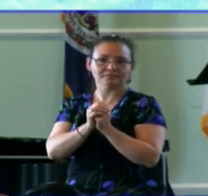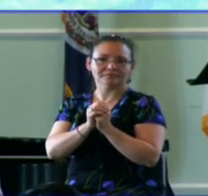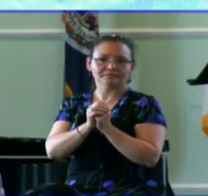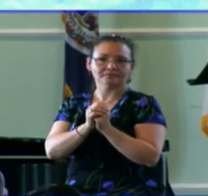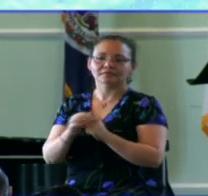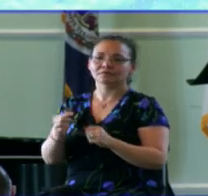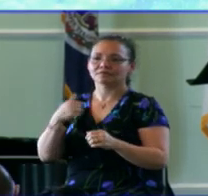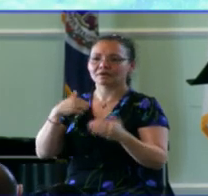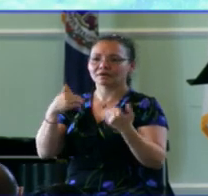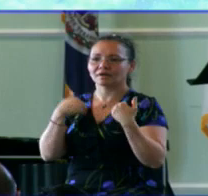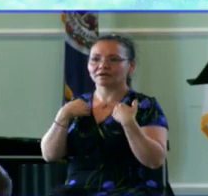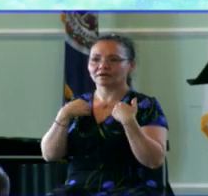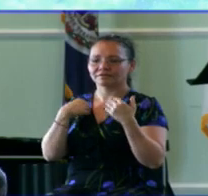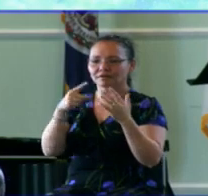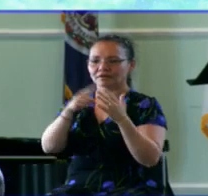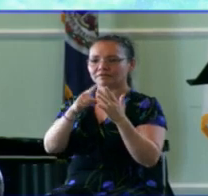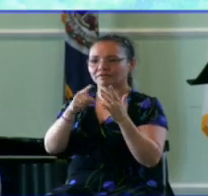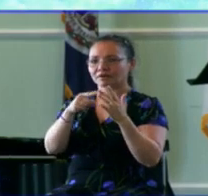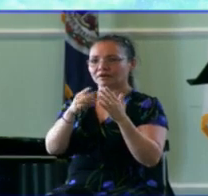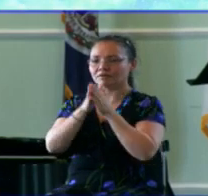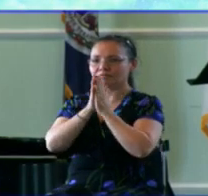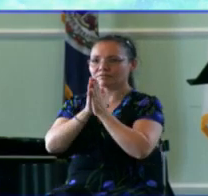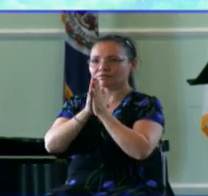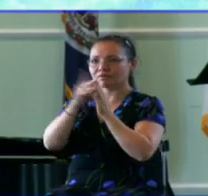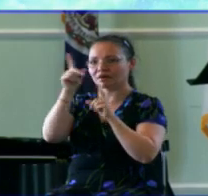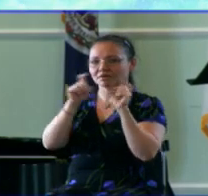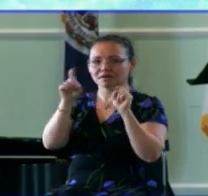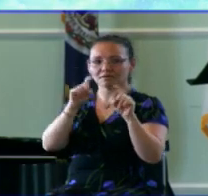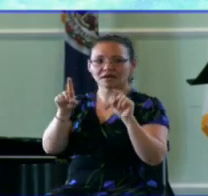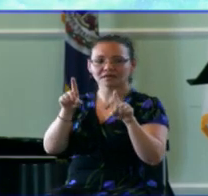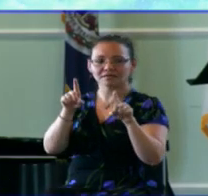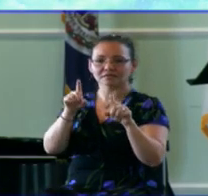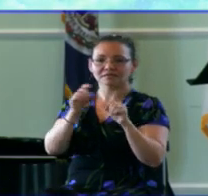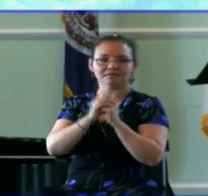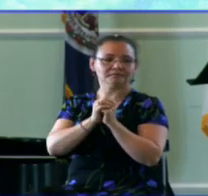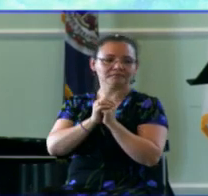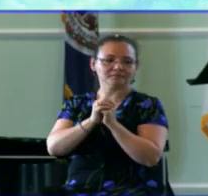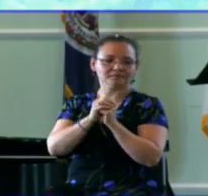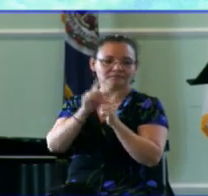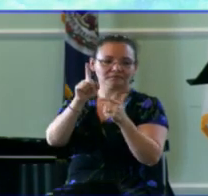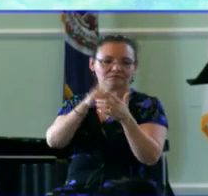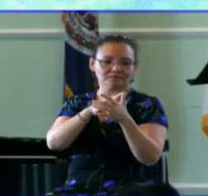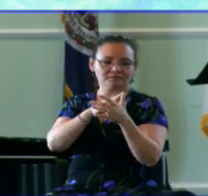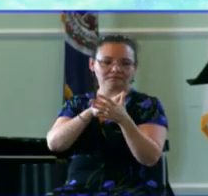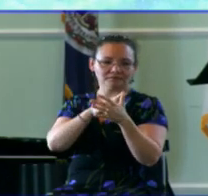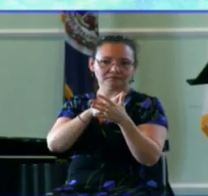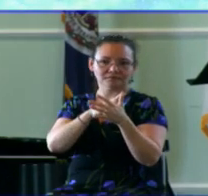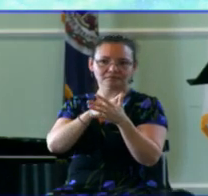couple of things, a couple of prayer requests. One is,